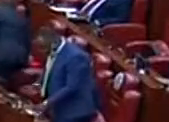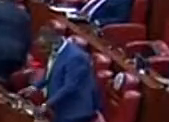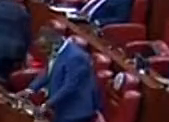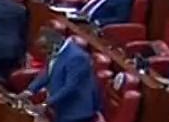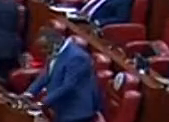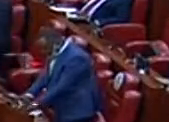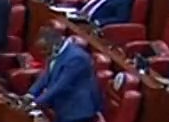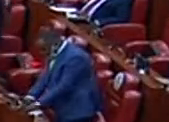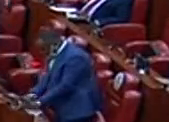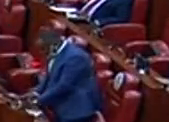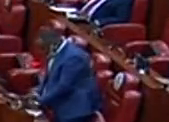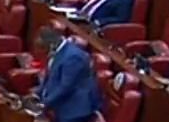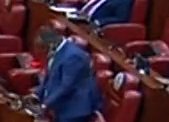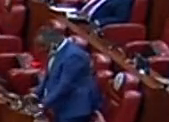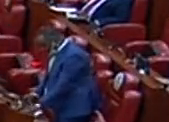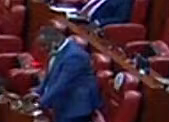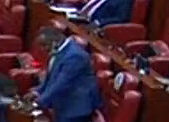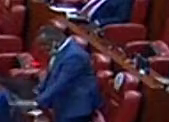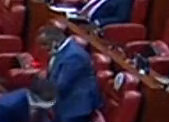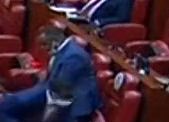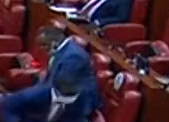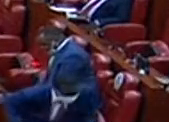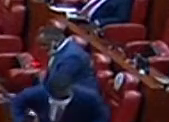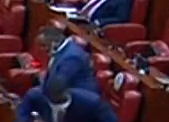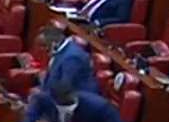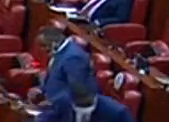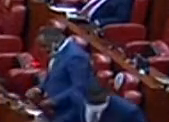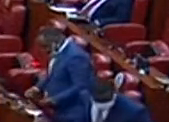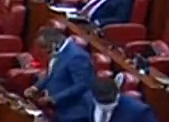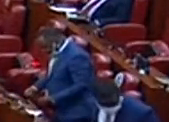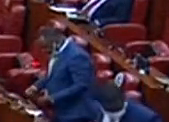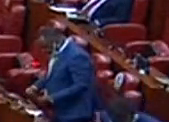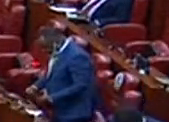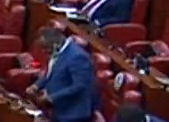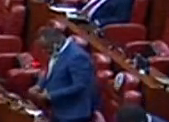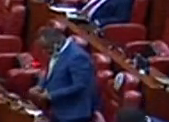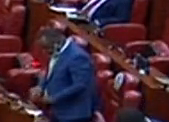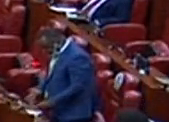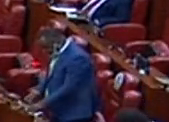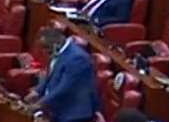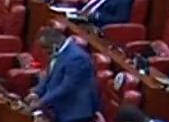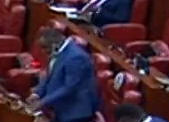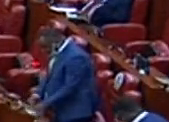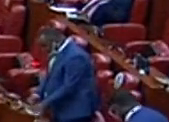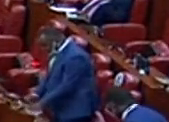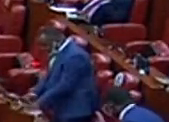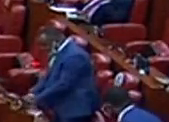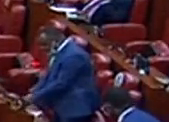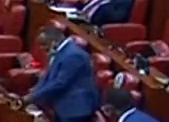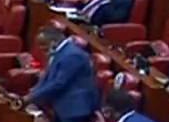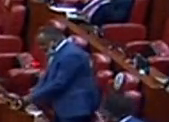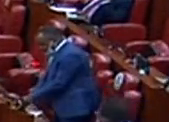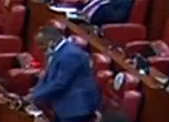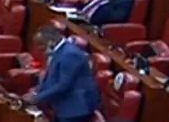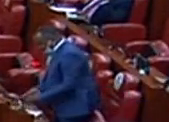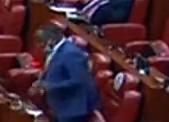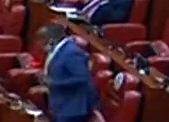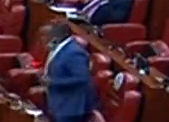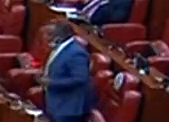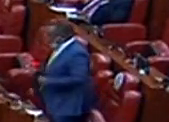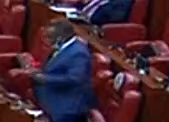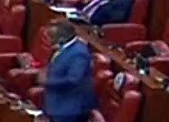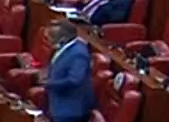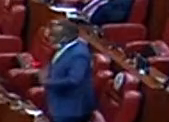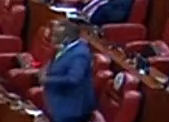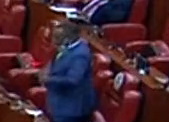Thank you, Mr. Speaker. Mr. Speaker, this bill of amendment of the tax rates, it is coming at a time, Mr.